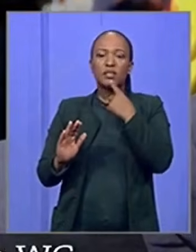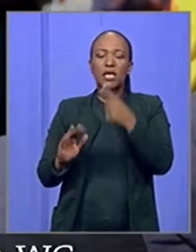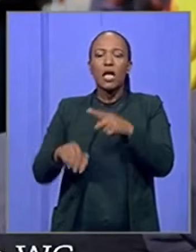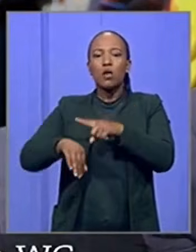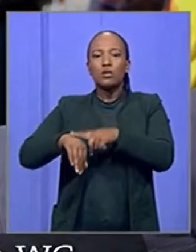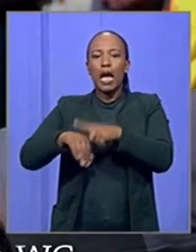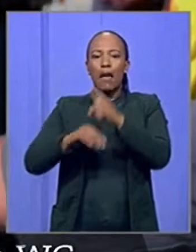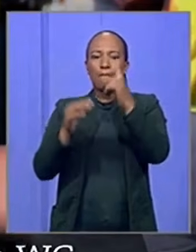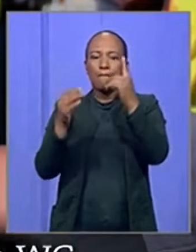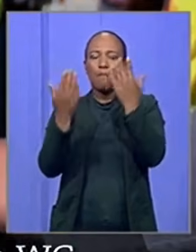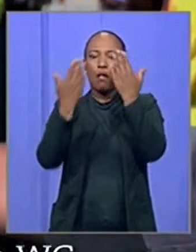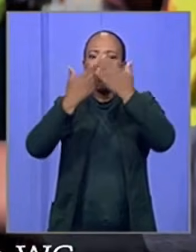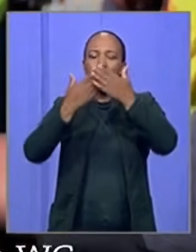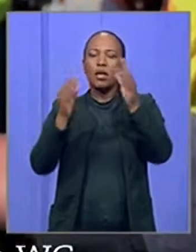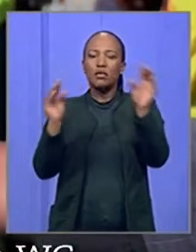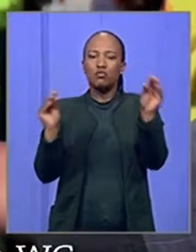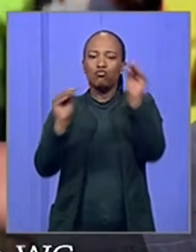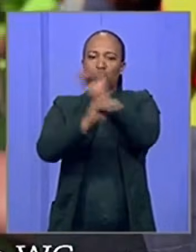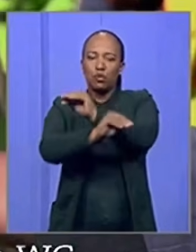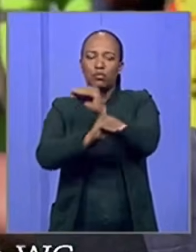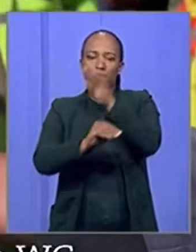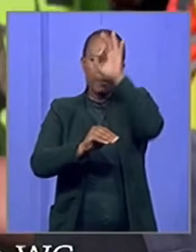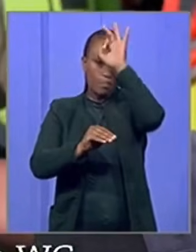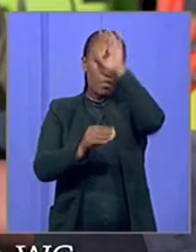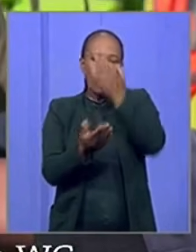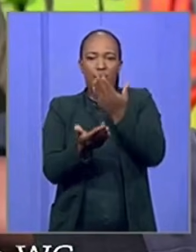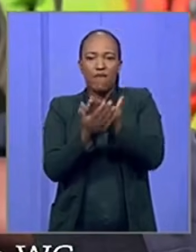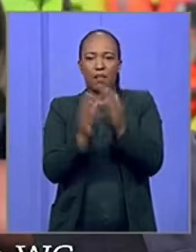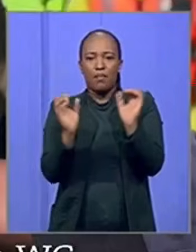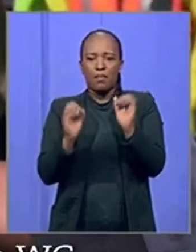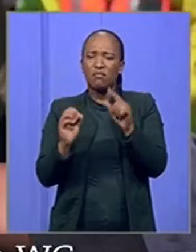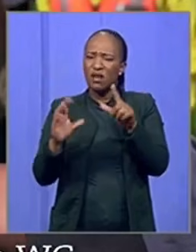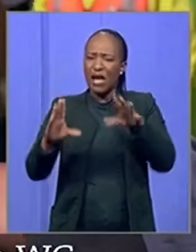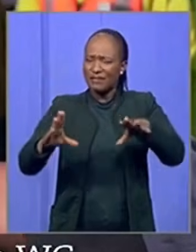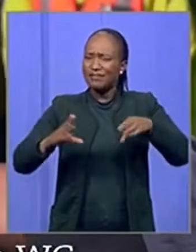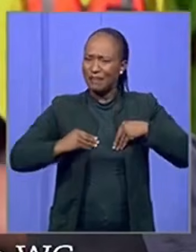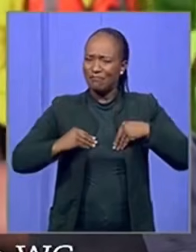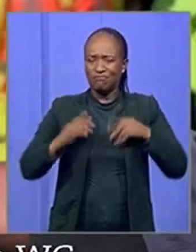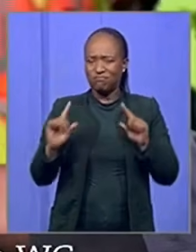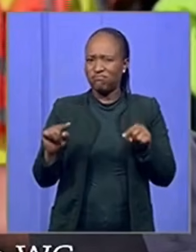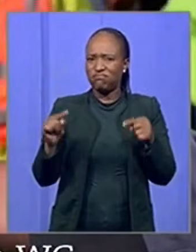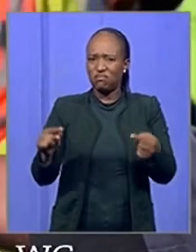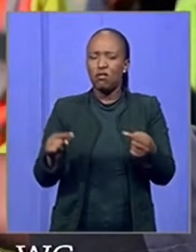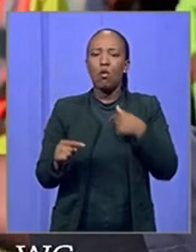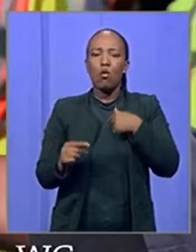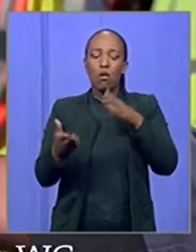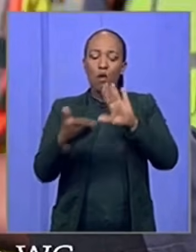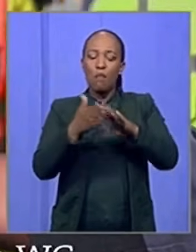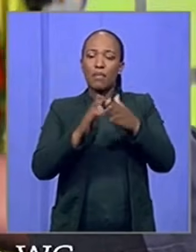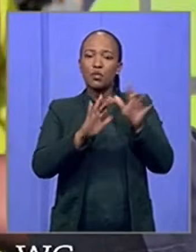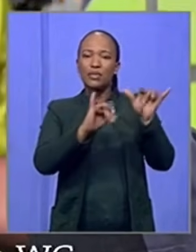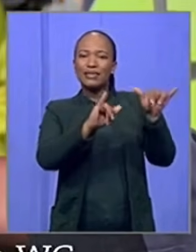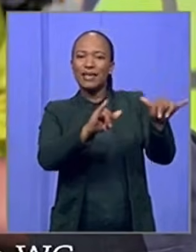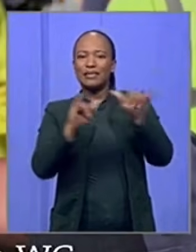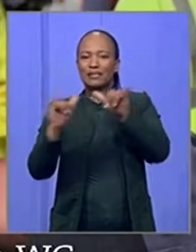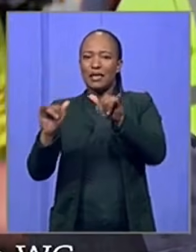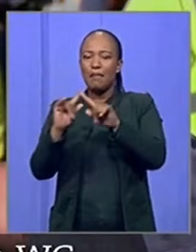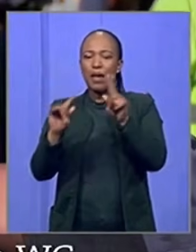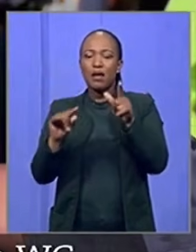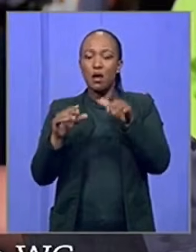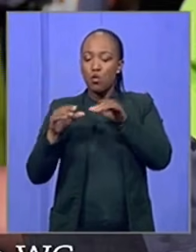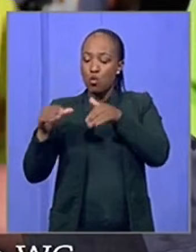changes now and the police is not available. It's unacceptable for we as community that they have to stay in our communities with all these gangs